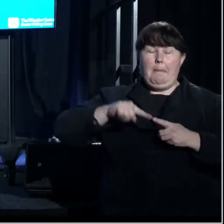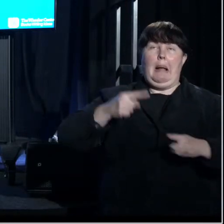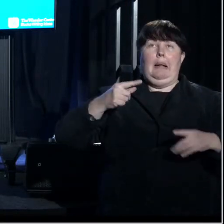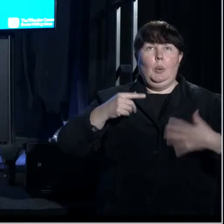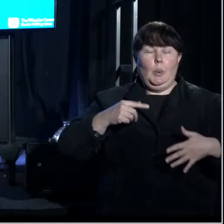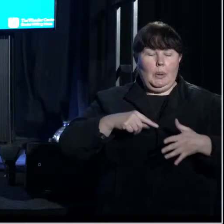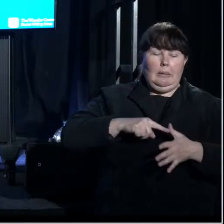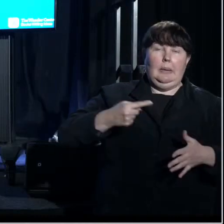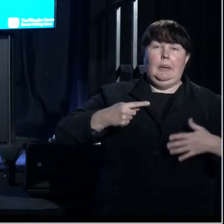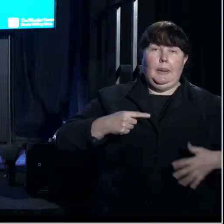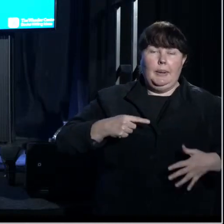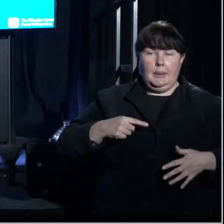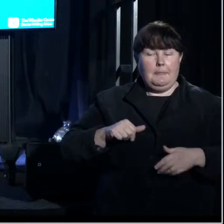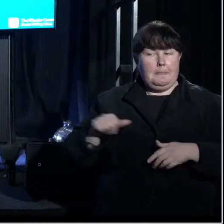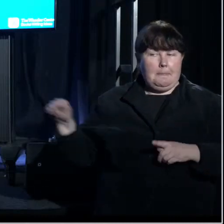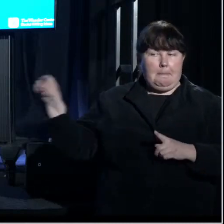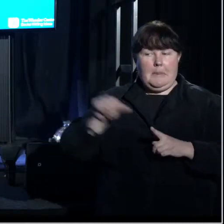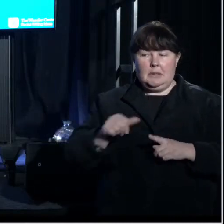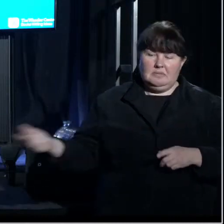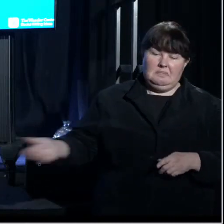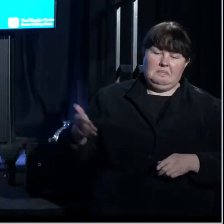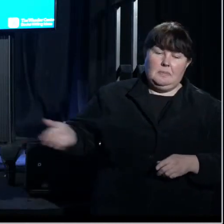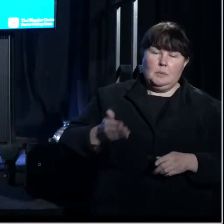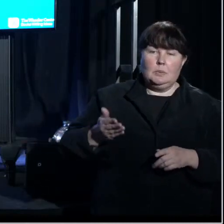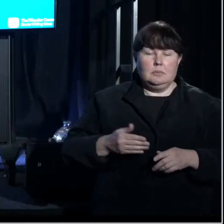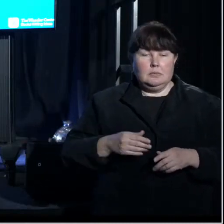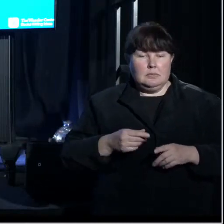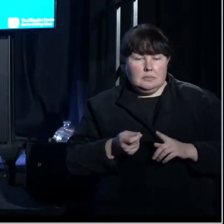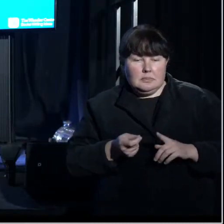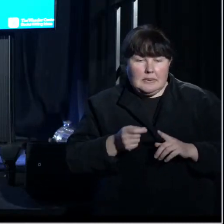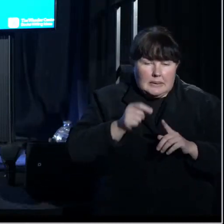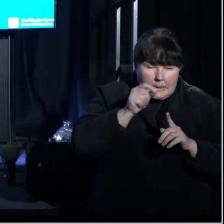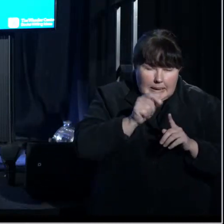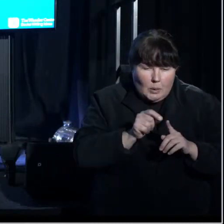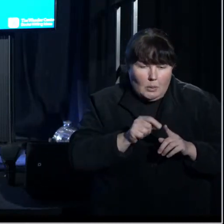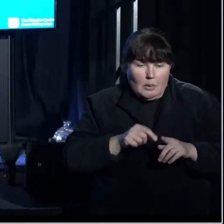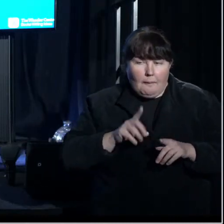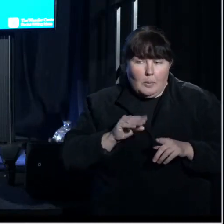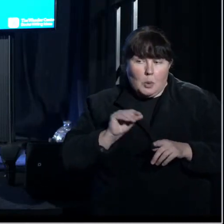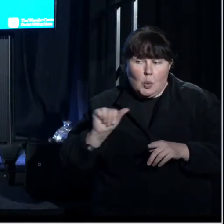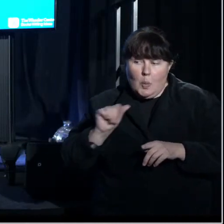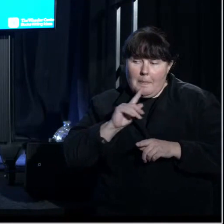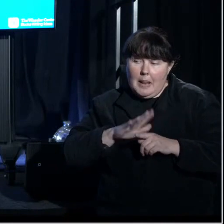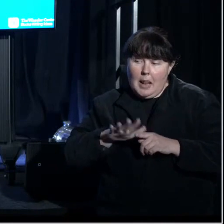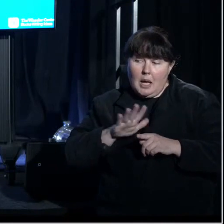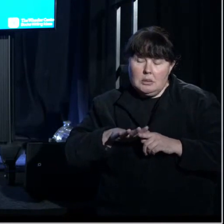well. Only from your blood, dust hollowed,